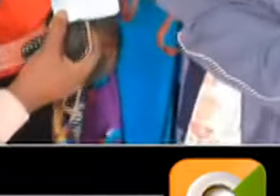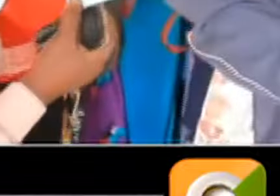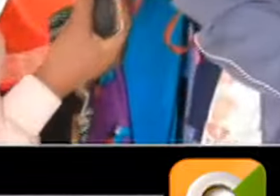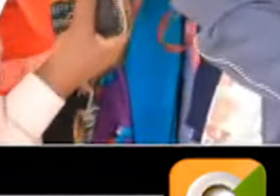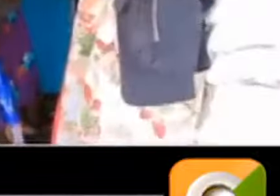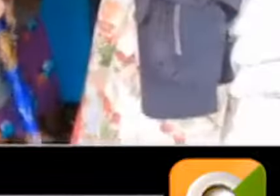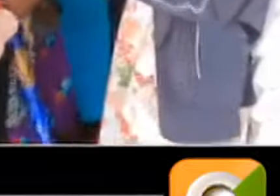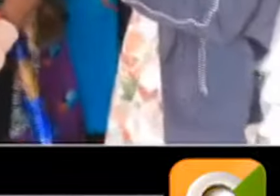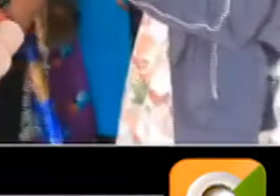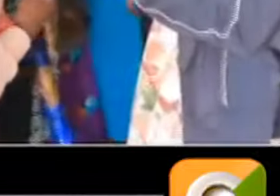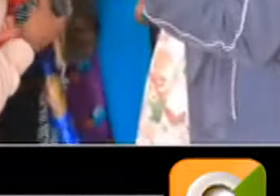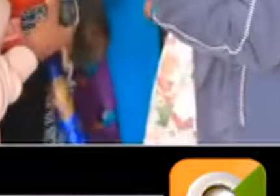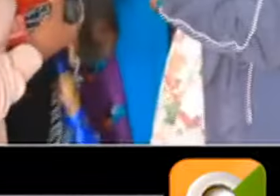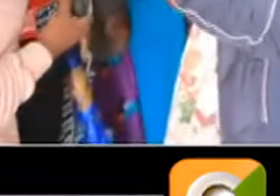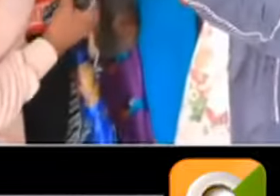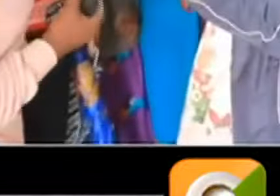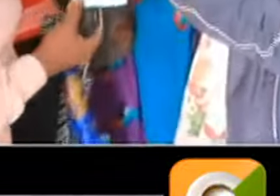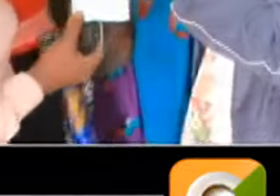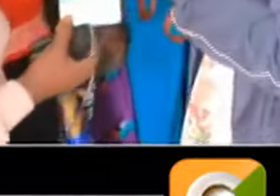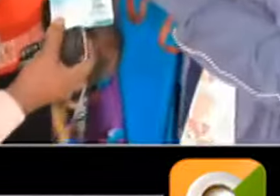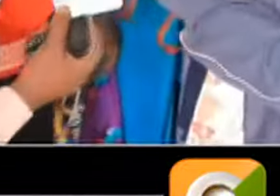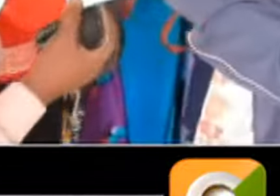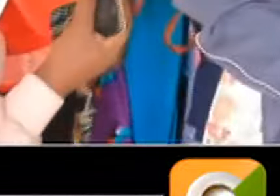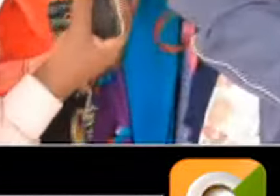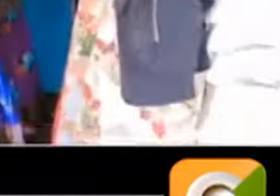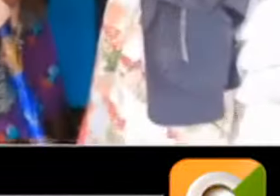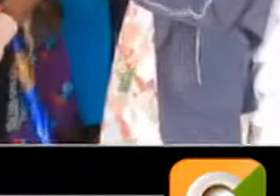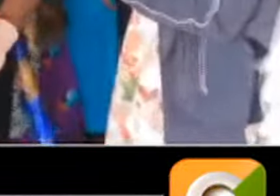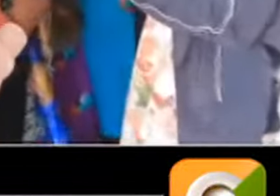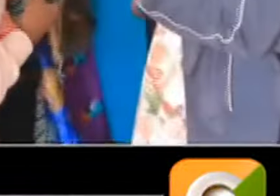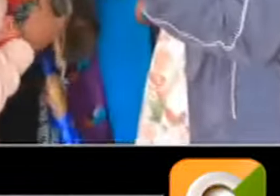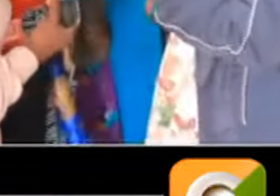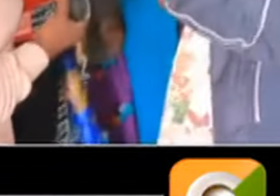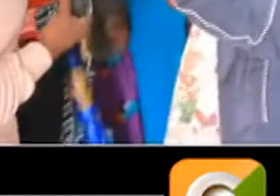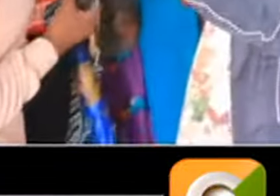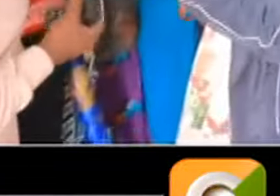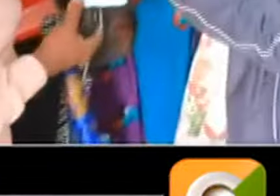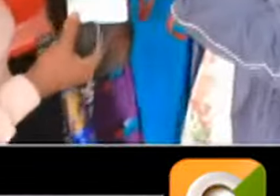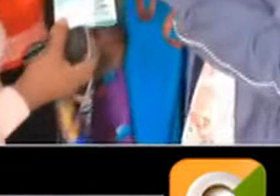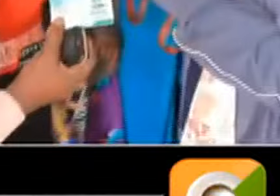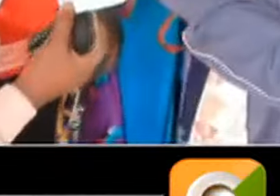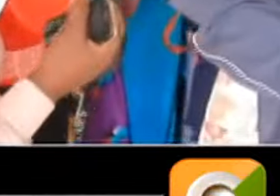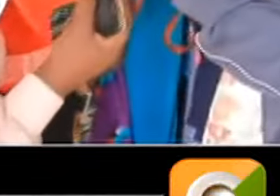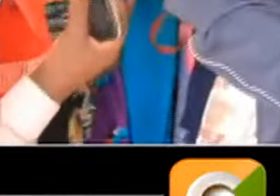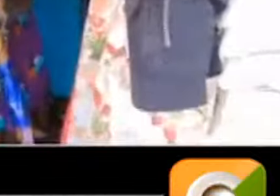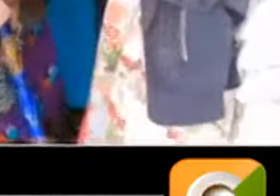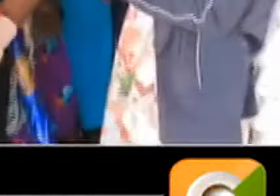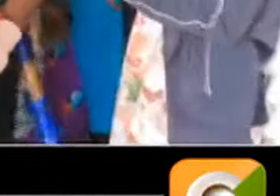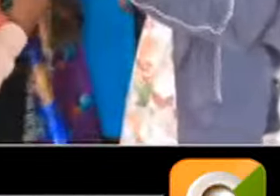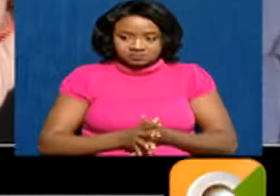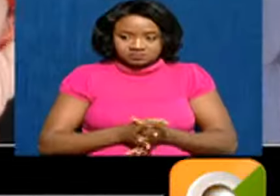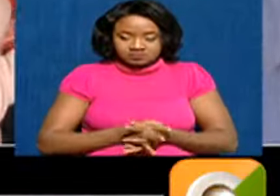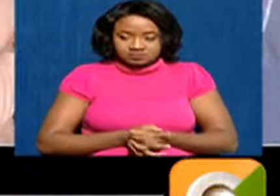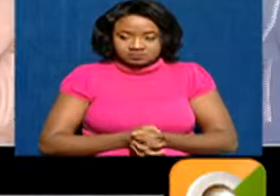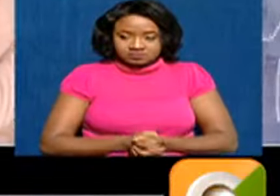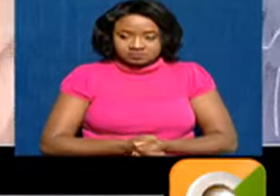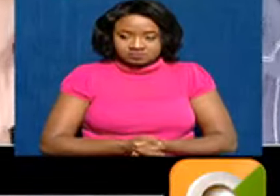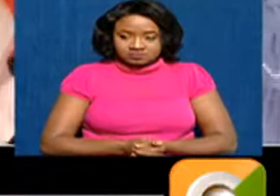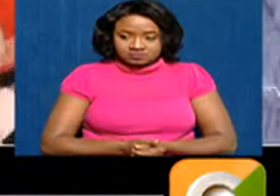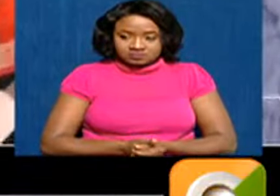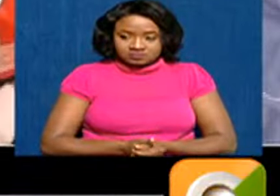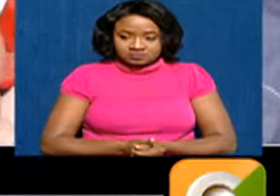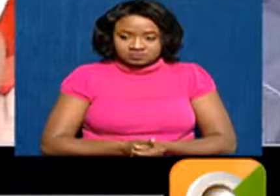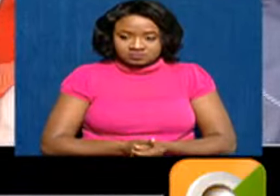3 months. So every 3 months you have 2,400. after you exhaust your wallet, we